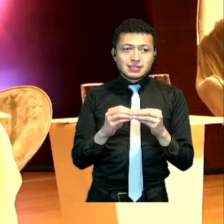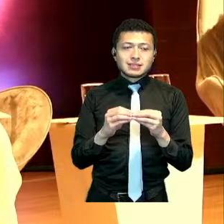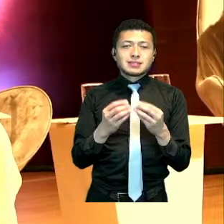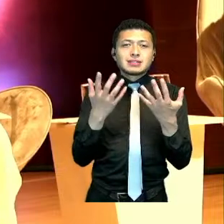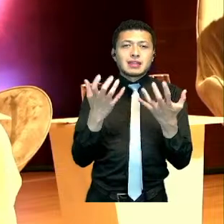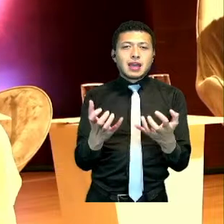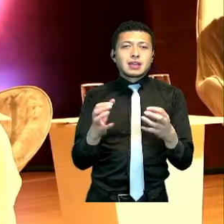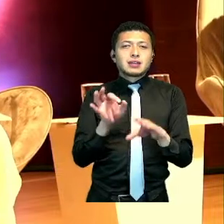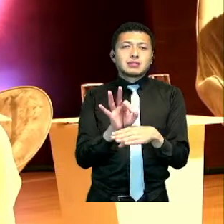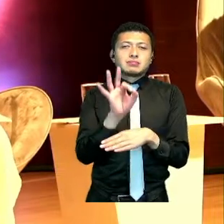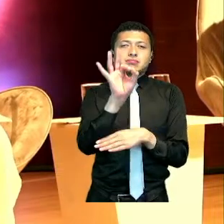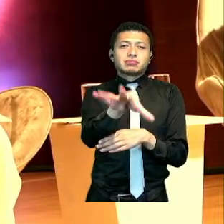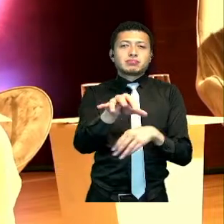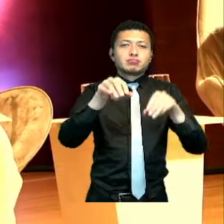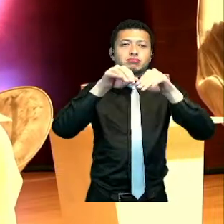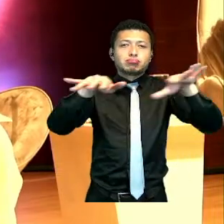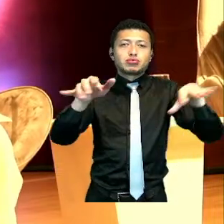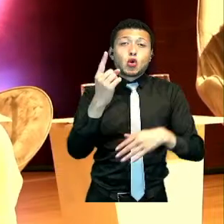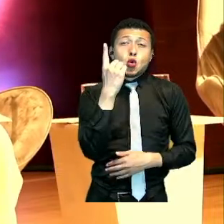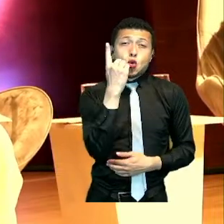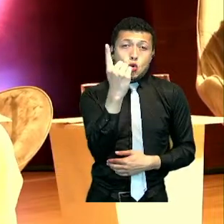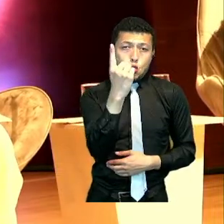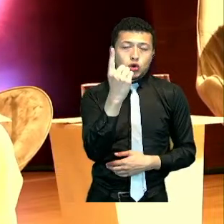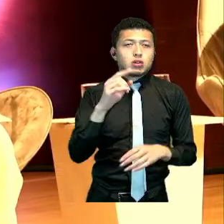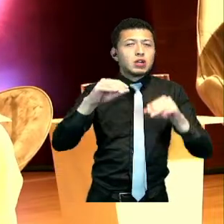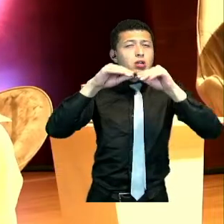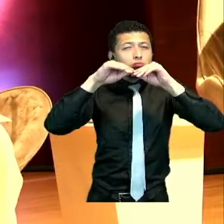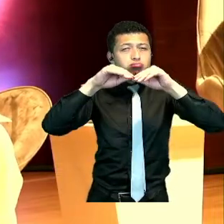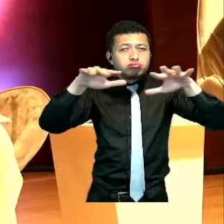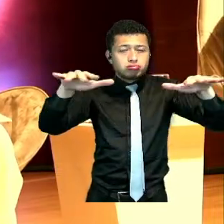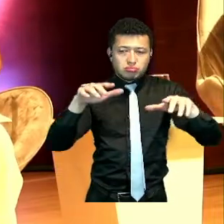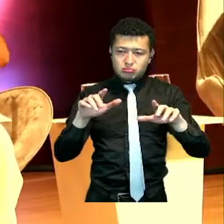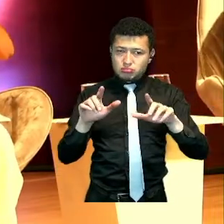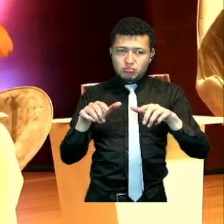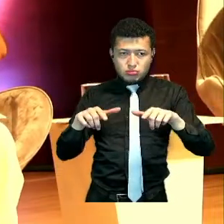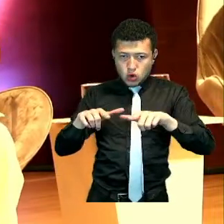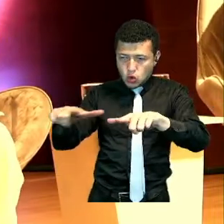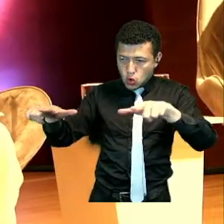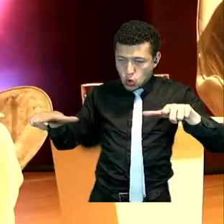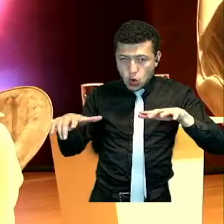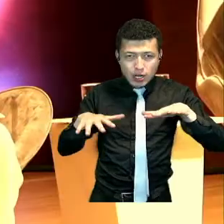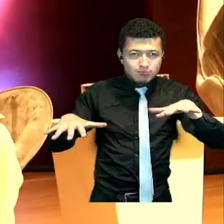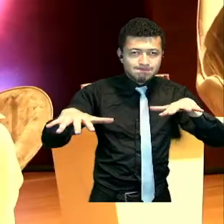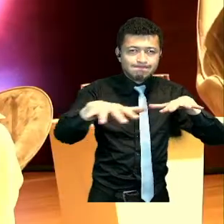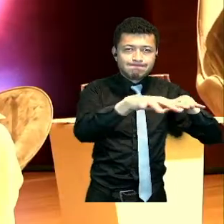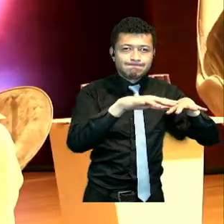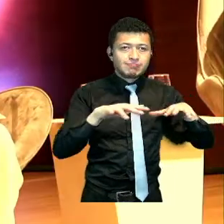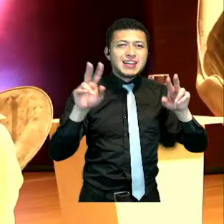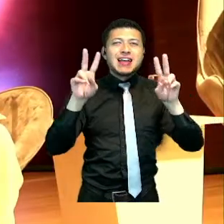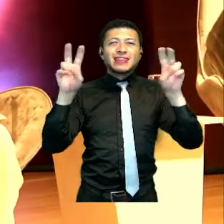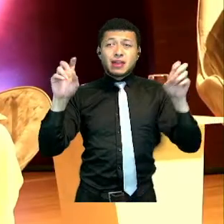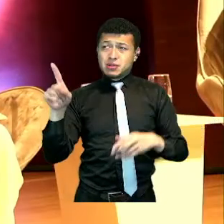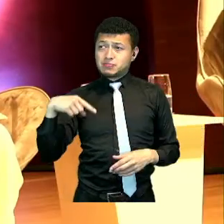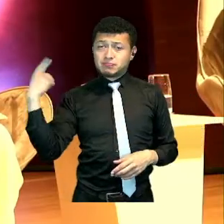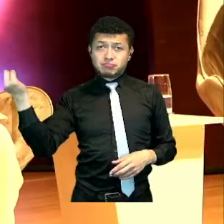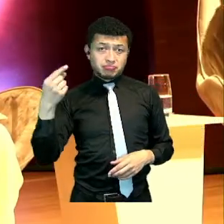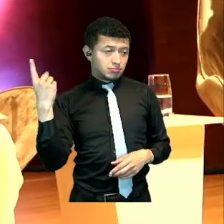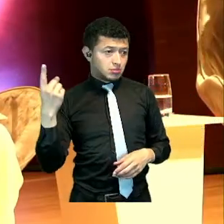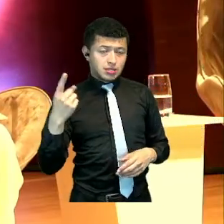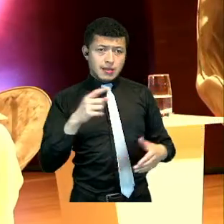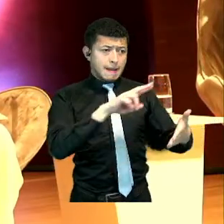But before we talk about specific matters, the general message I've tried to express